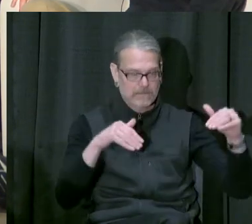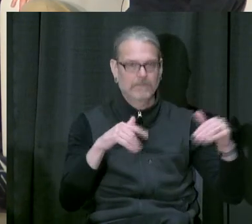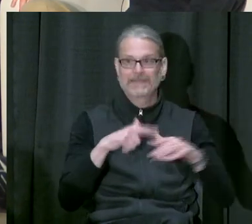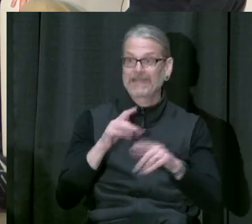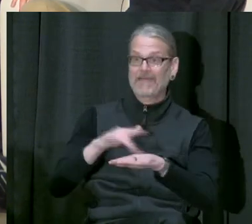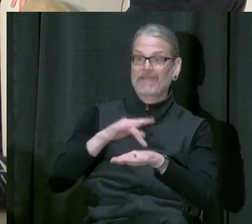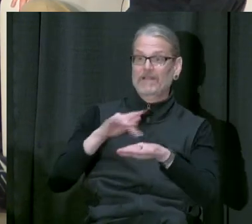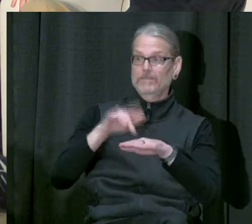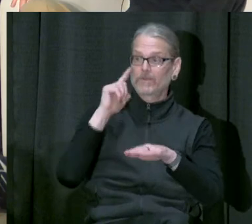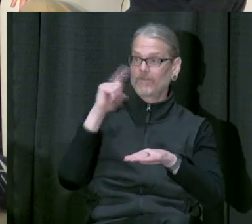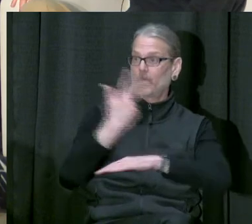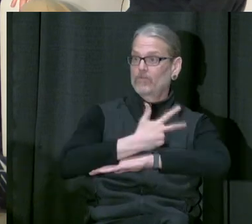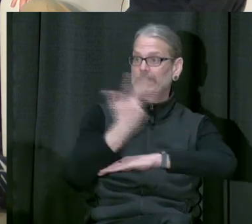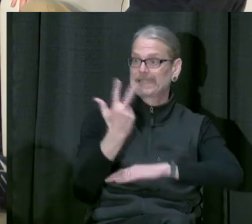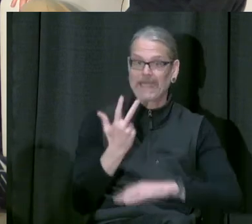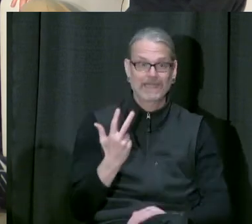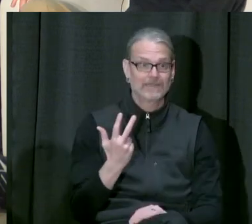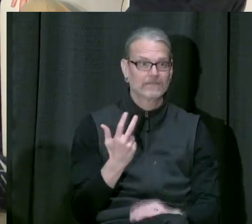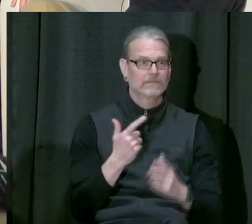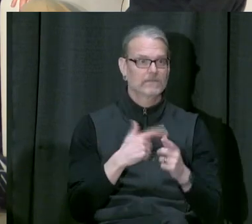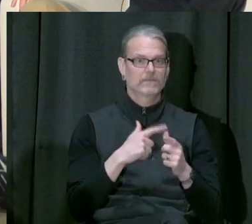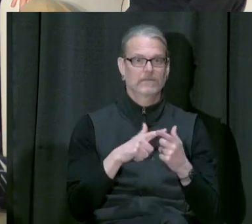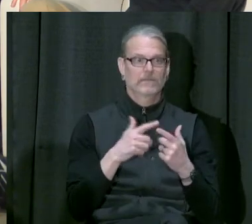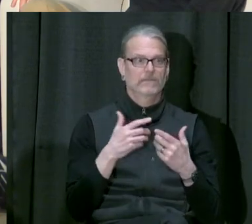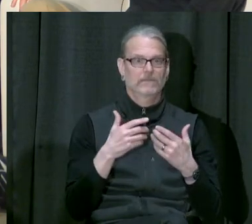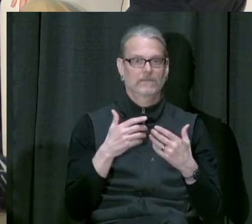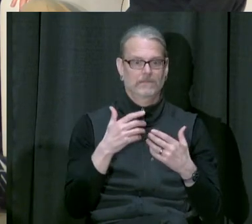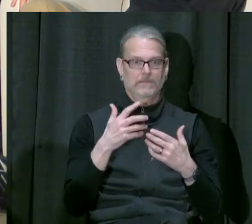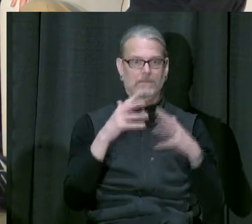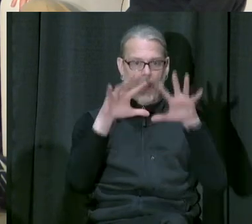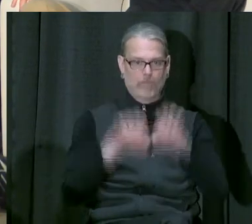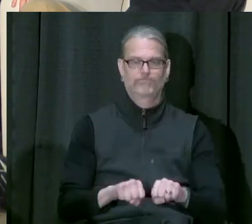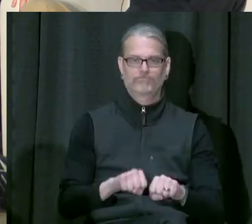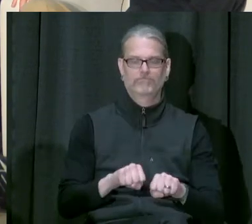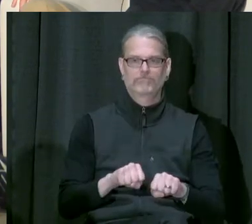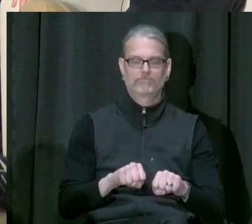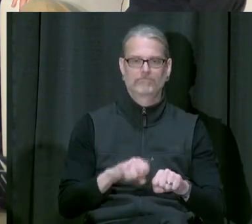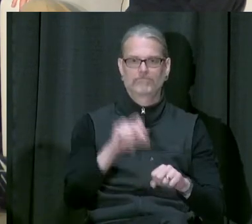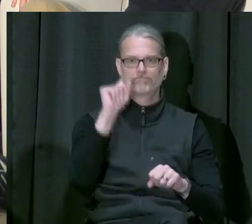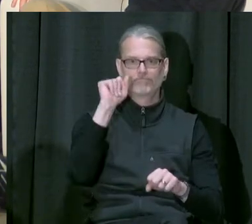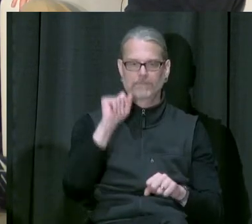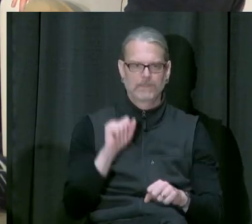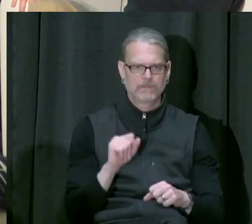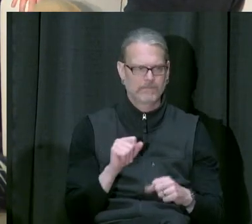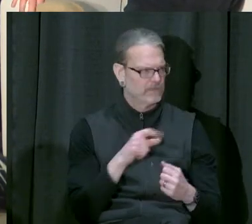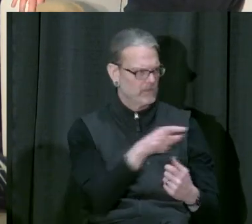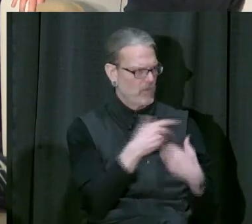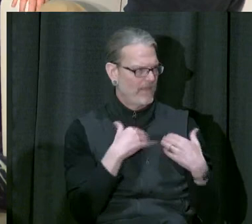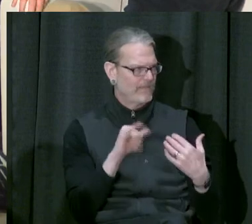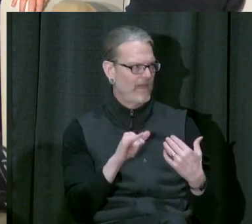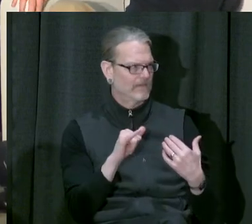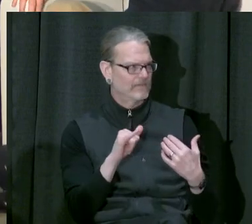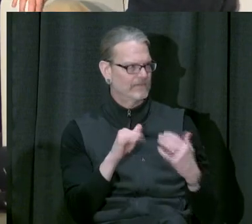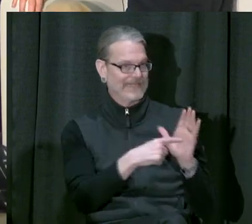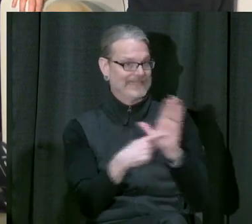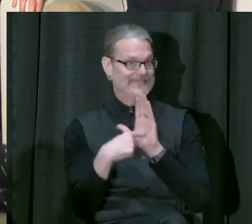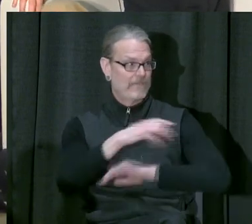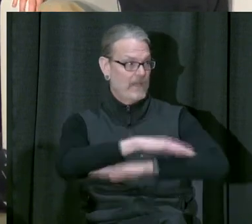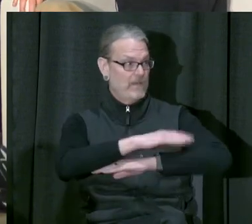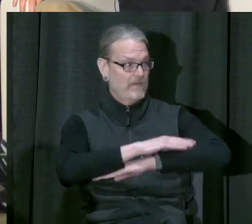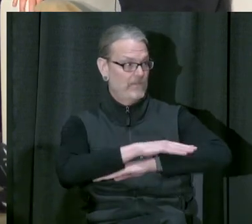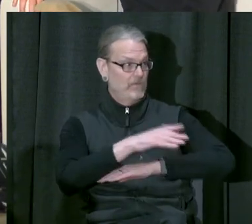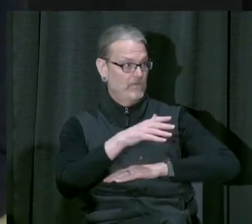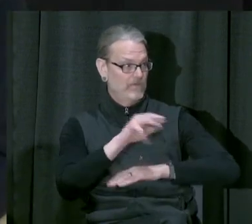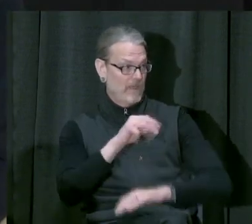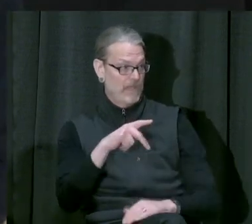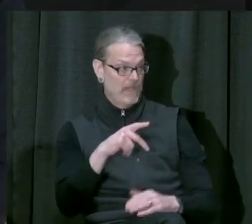event and then get it wiped out right away. So you have most of the exhibit hall maps, and how has that been working out? Yeah, well, we're adding to